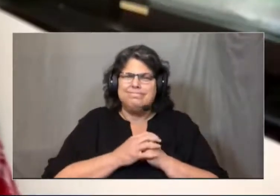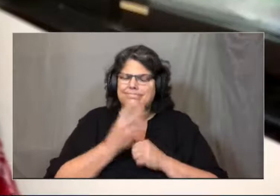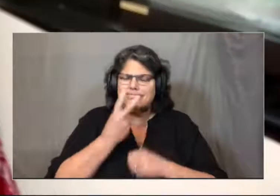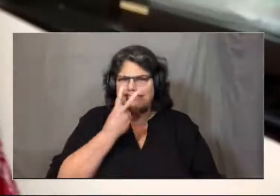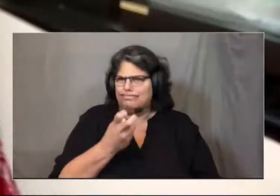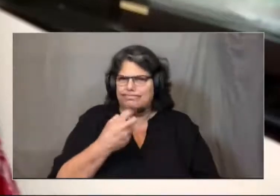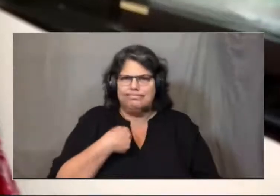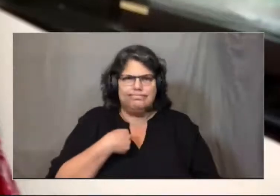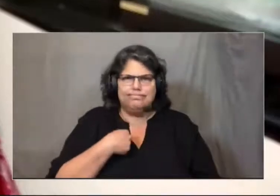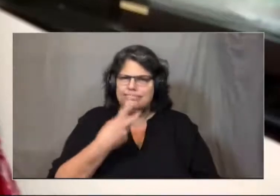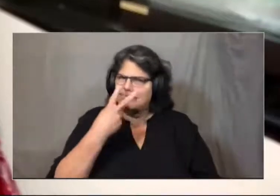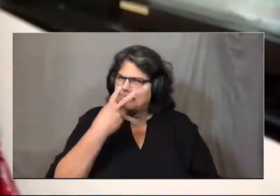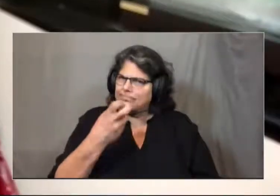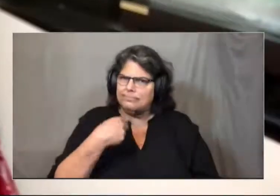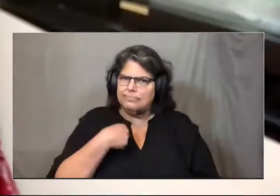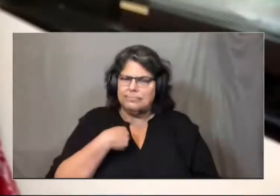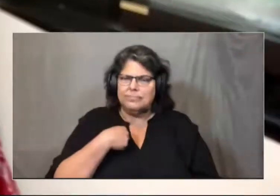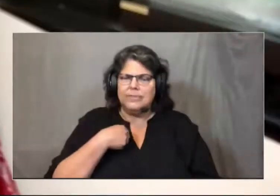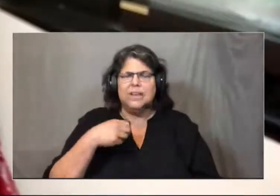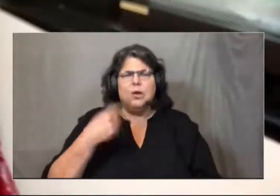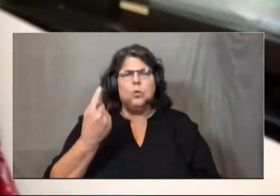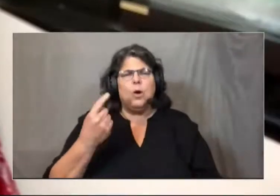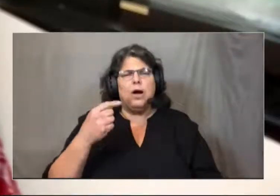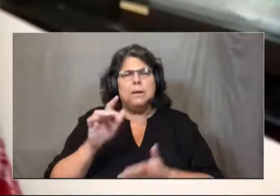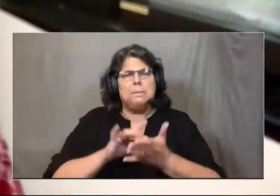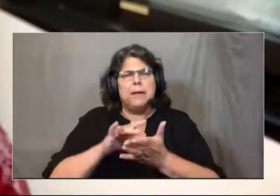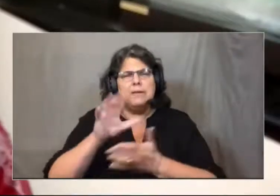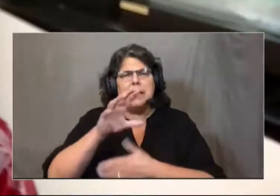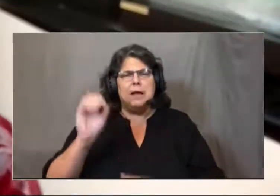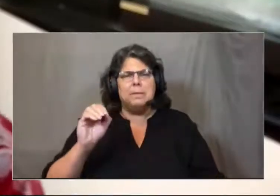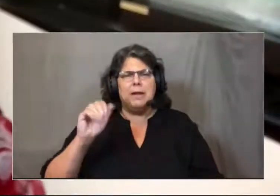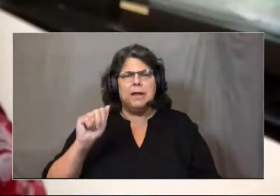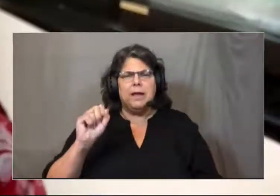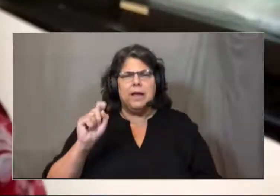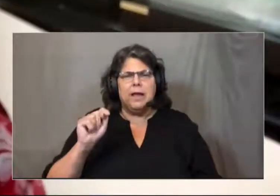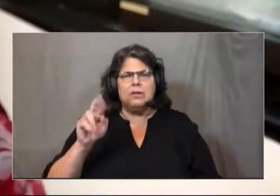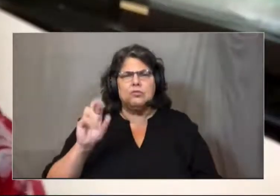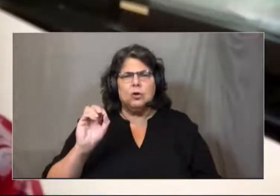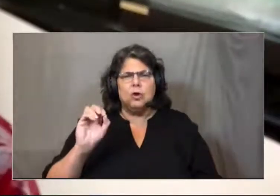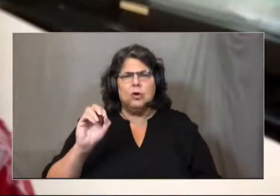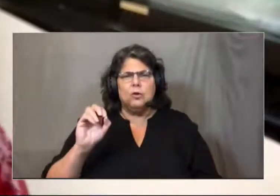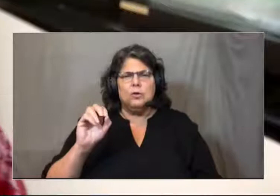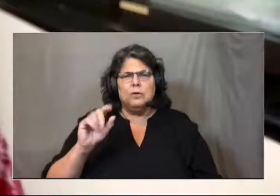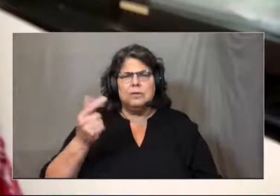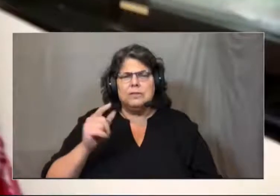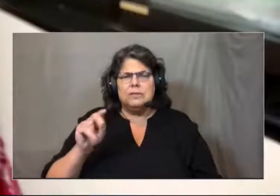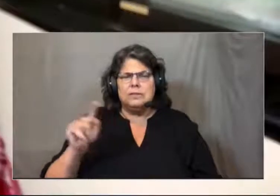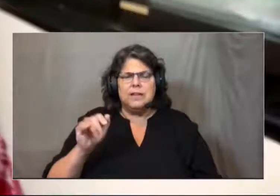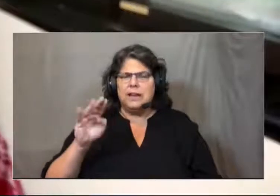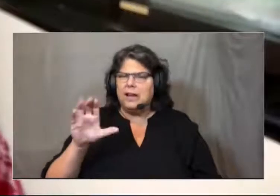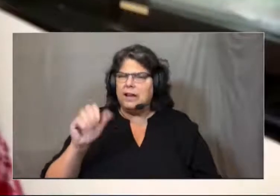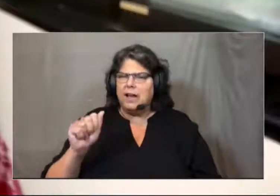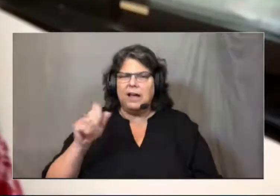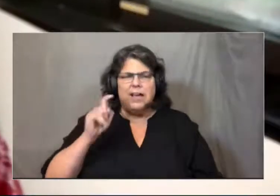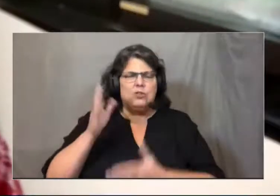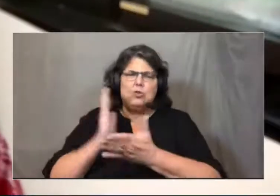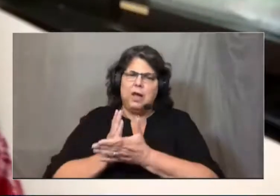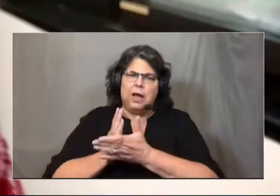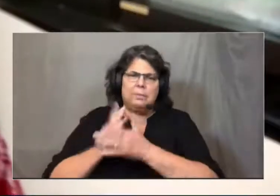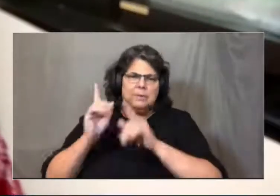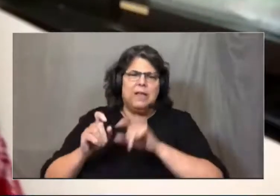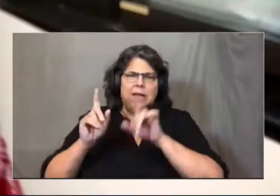unlikely. AstraZeneca just stopped one of their trials because there was a very serious reaction on one of the